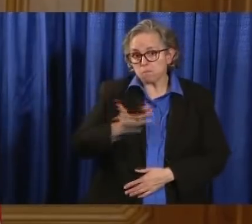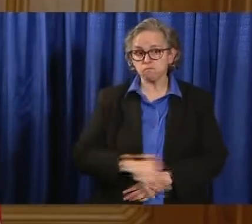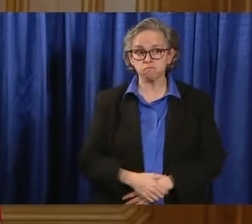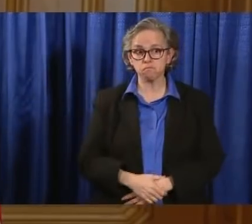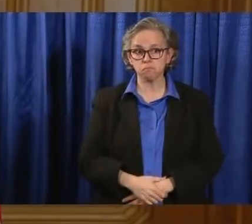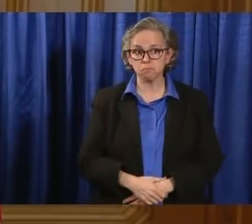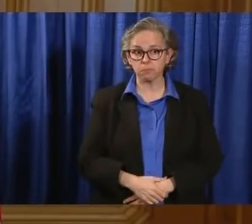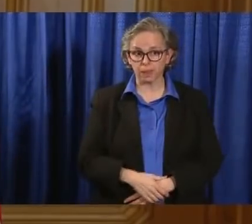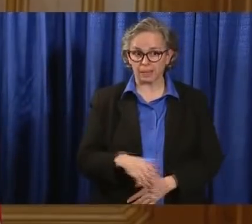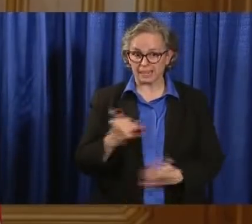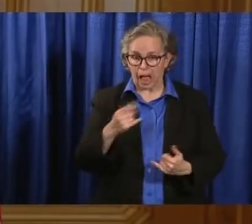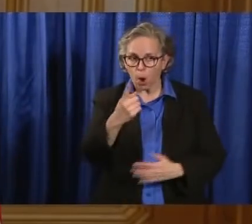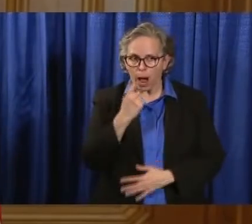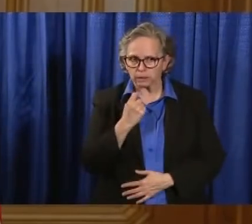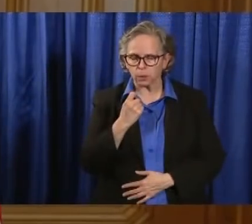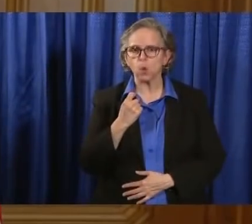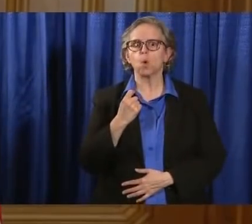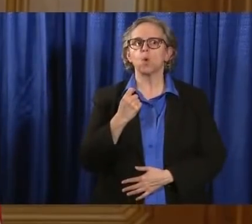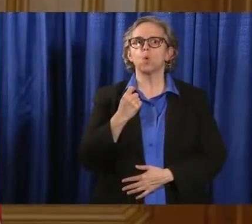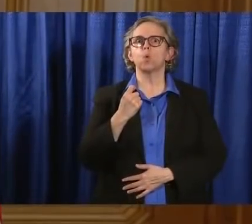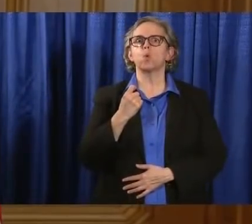we will look at that.